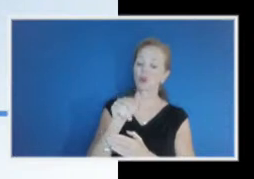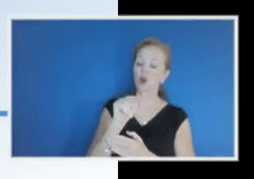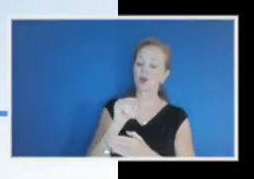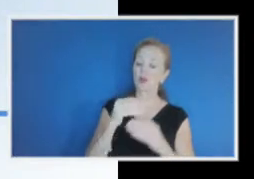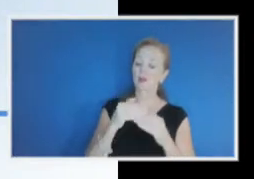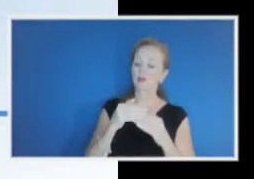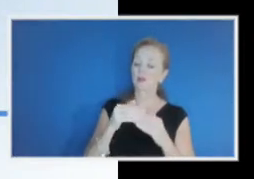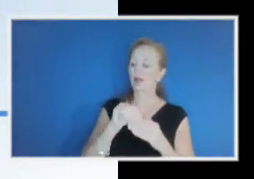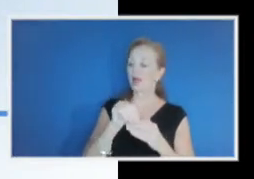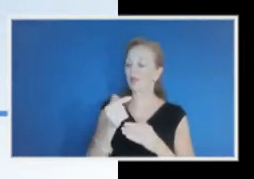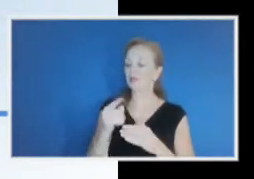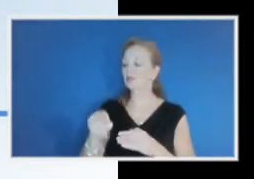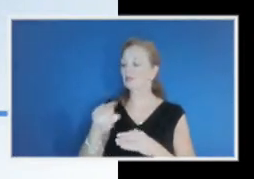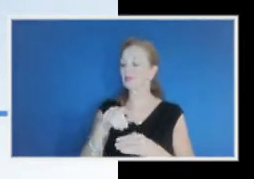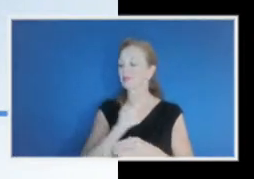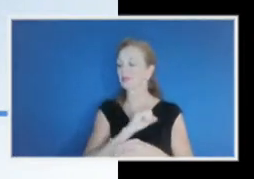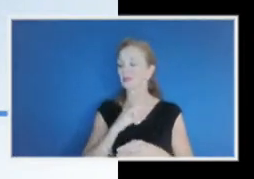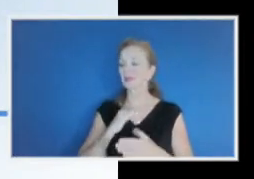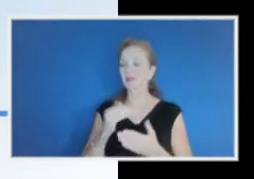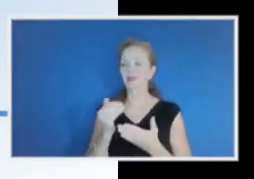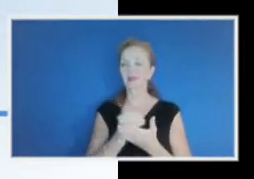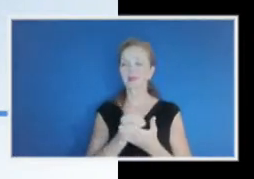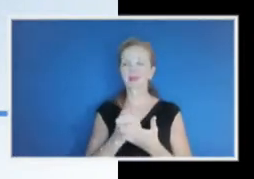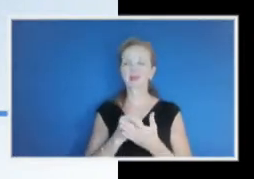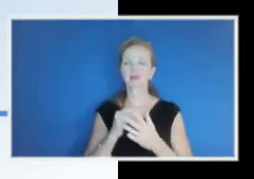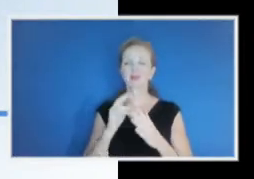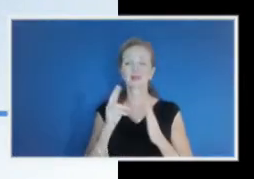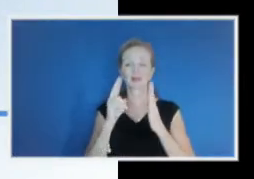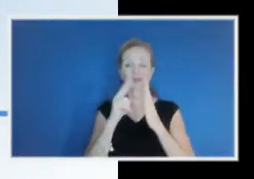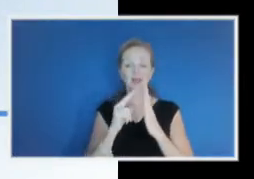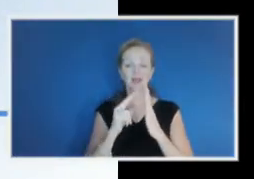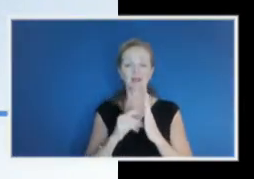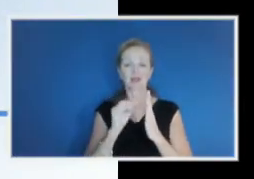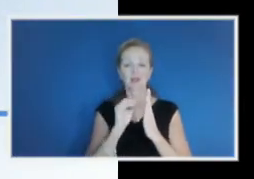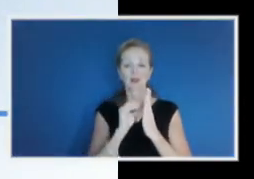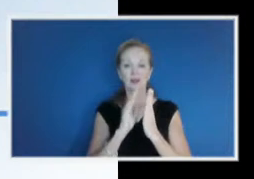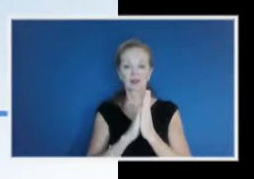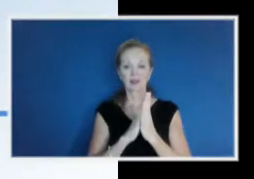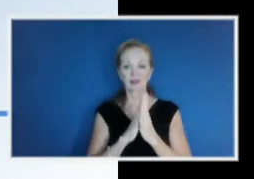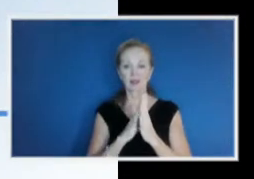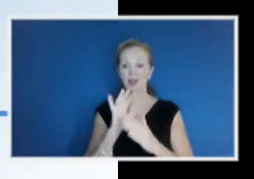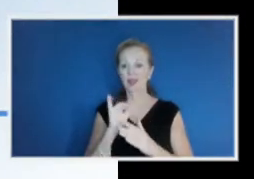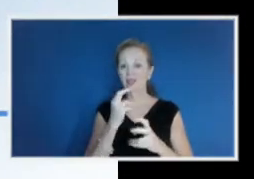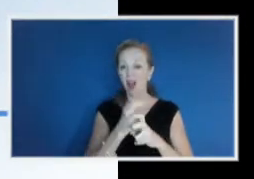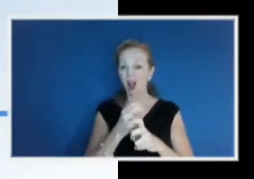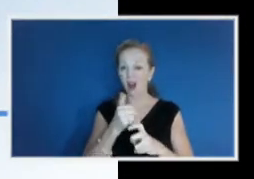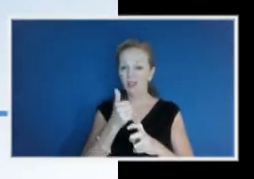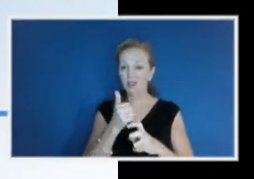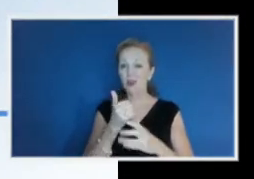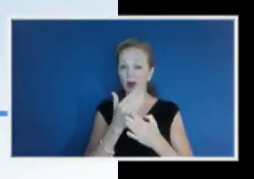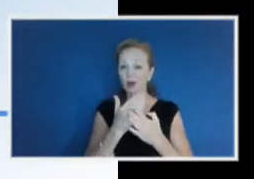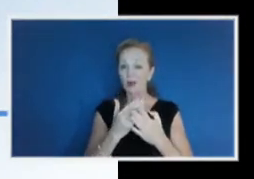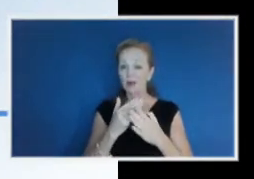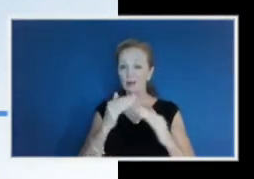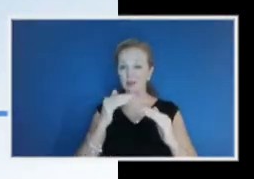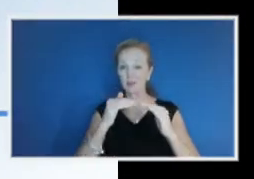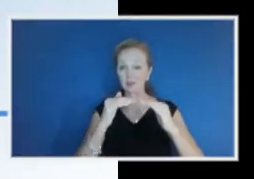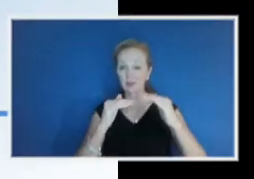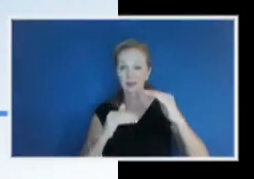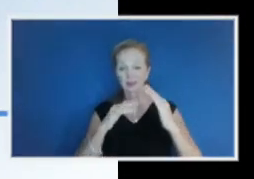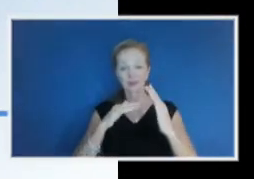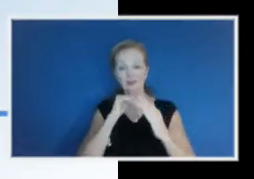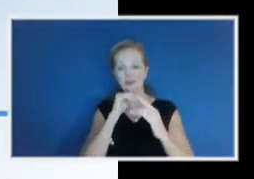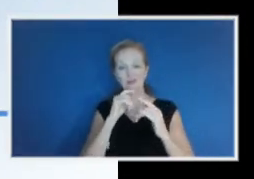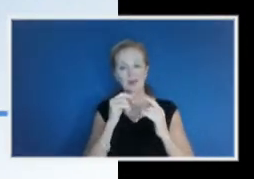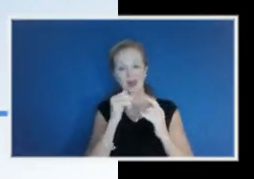that you did in going and collecting these contract records. This is the hardest part of a disparity study. Many studies don't do a very good